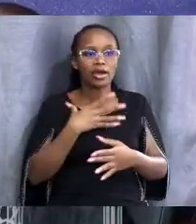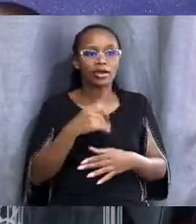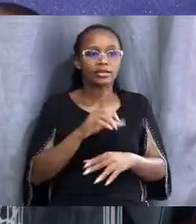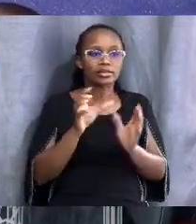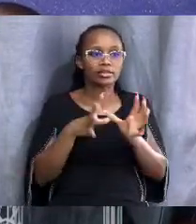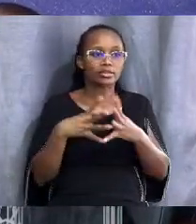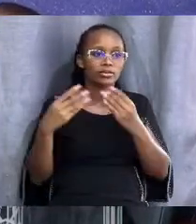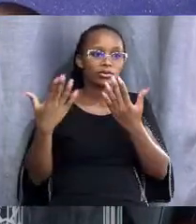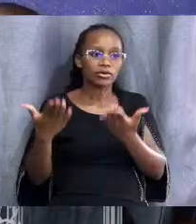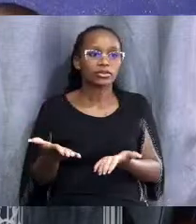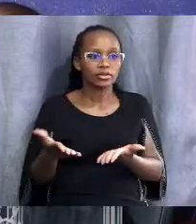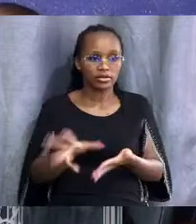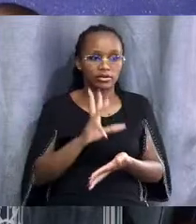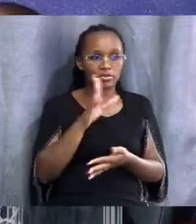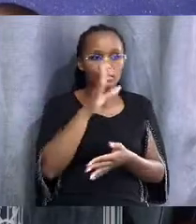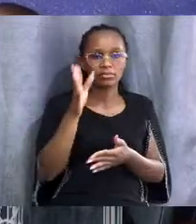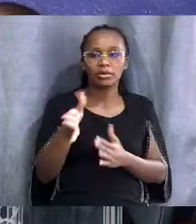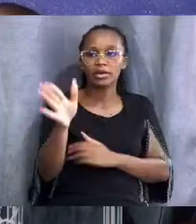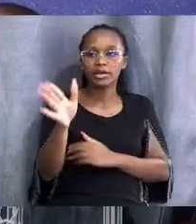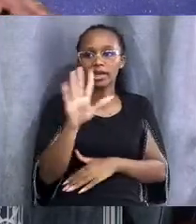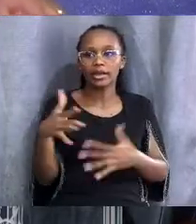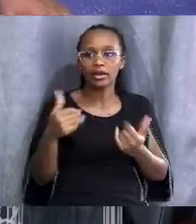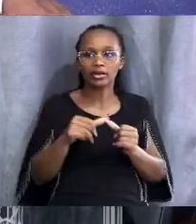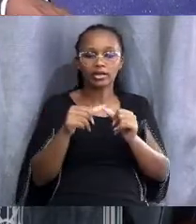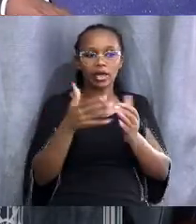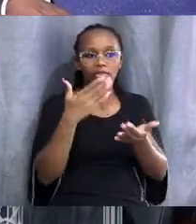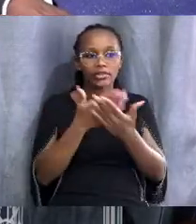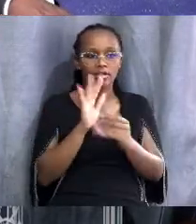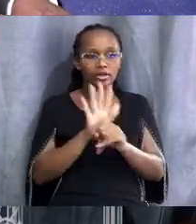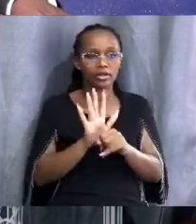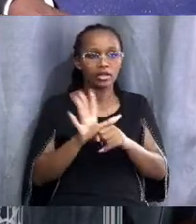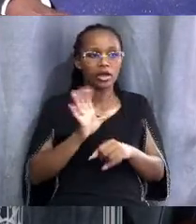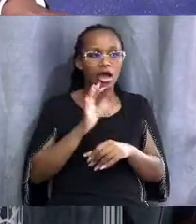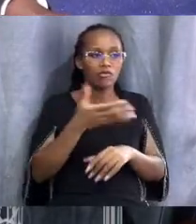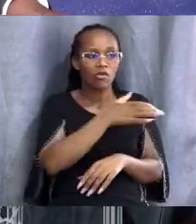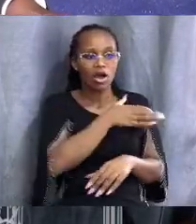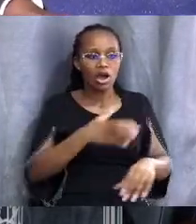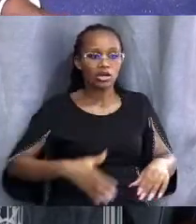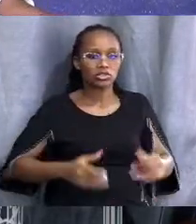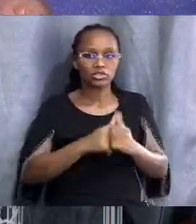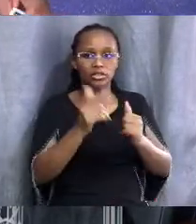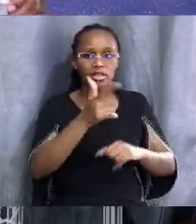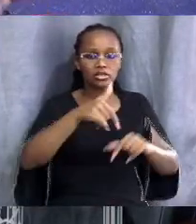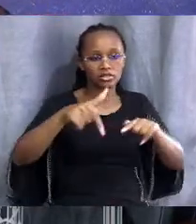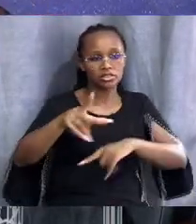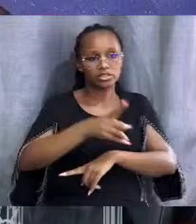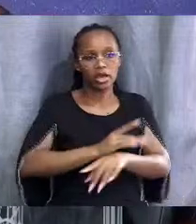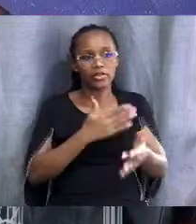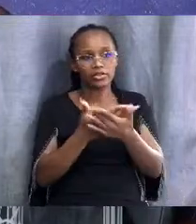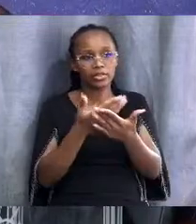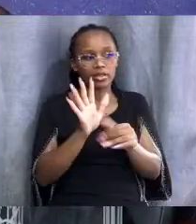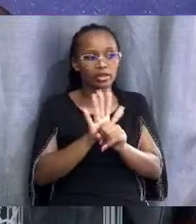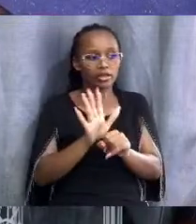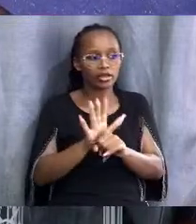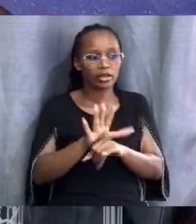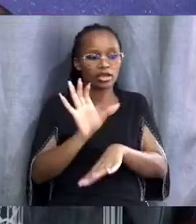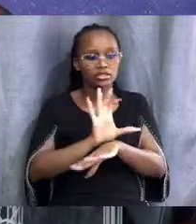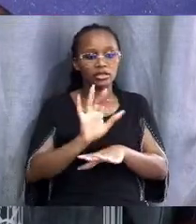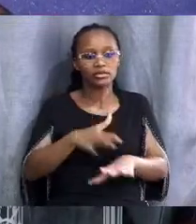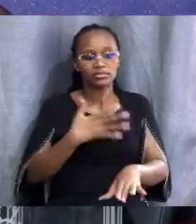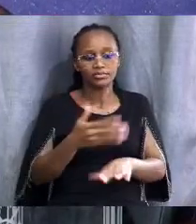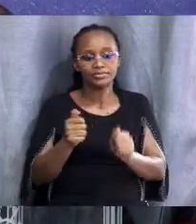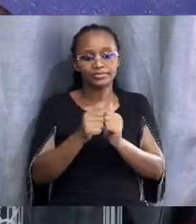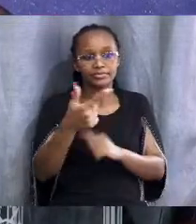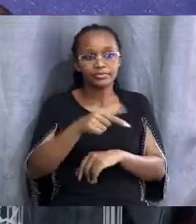If you'll go there, you will be guided. Thank you very much. We have our ushers with us today. Thank you very much, our choir, for being with